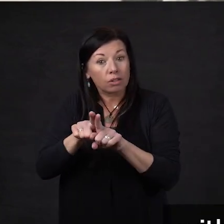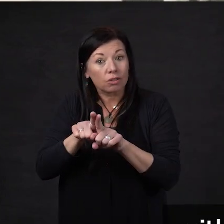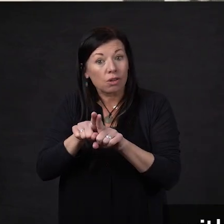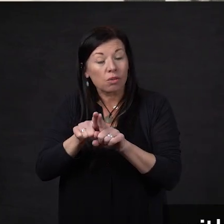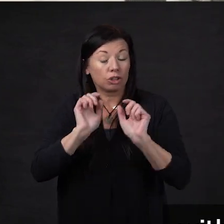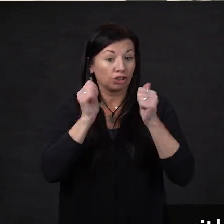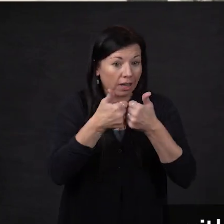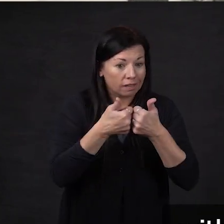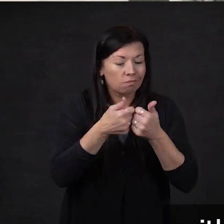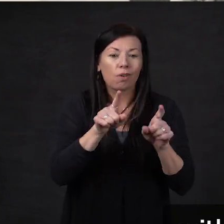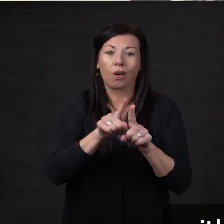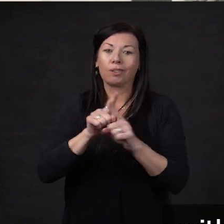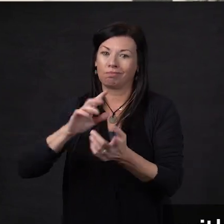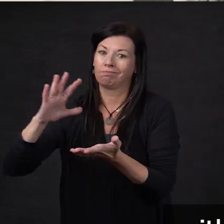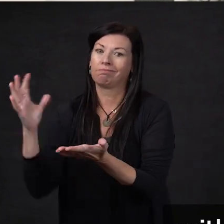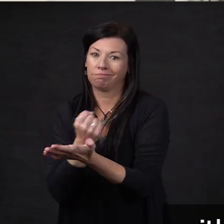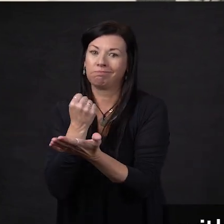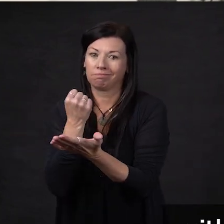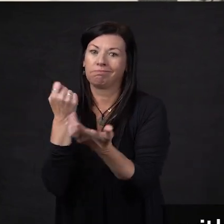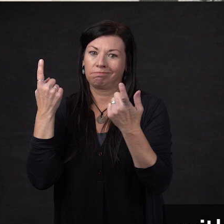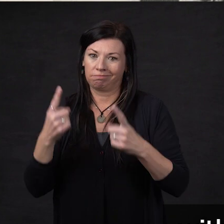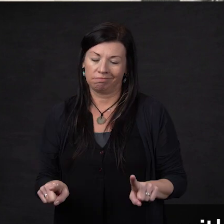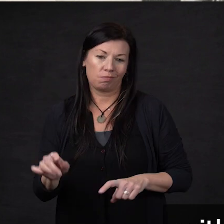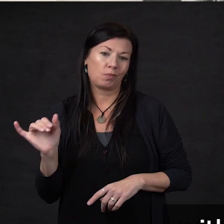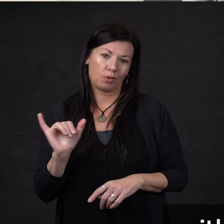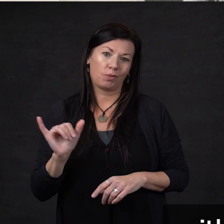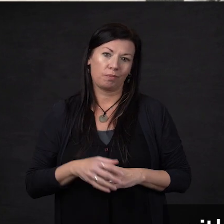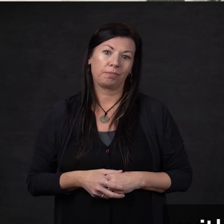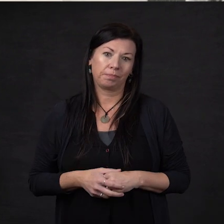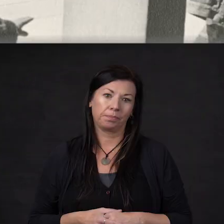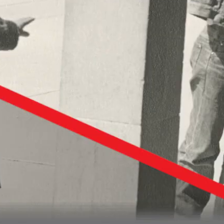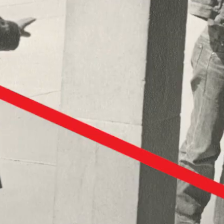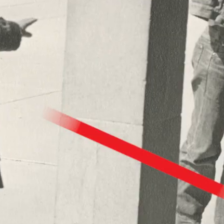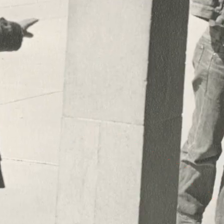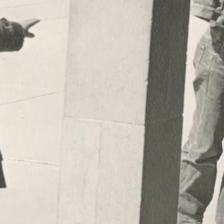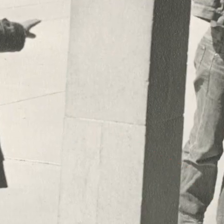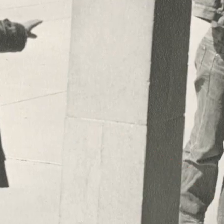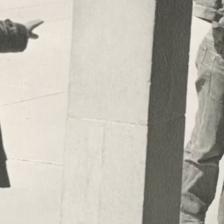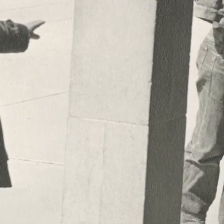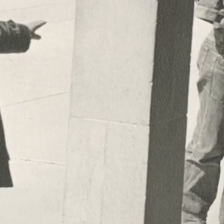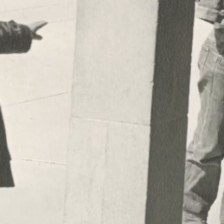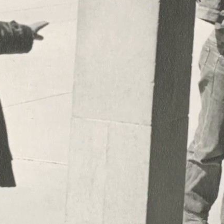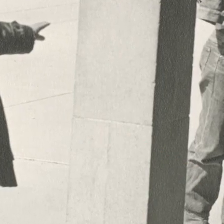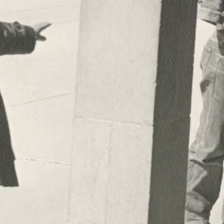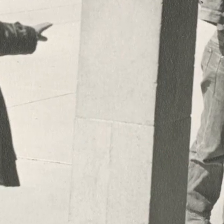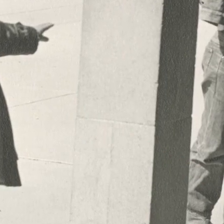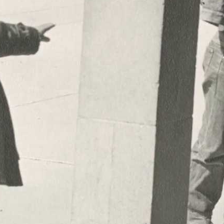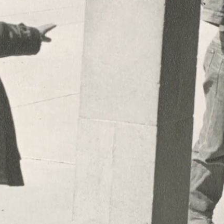with these would also come opportunity. Students pose for a photo in the arches of Ritter Hall.